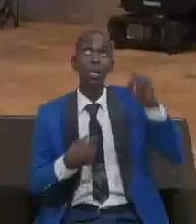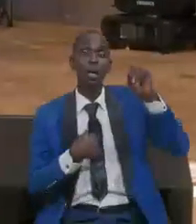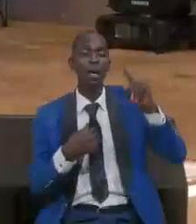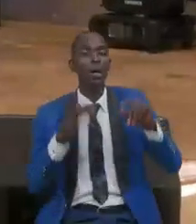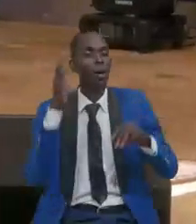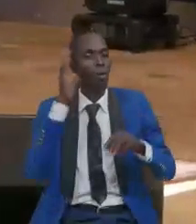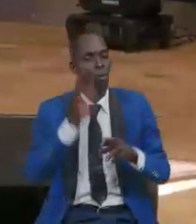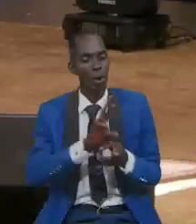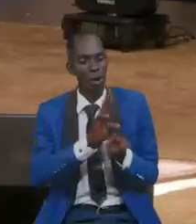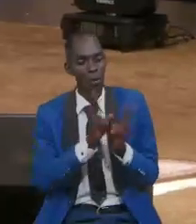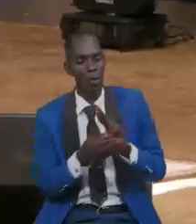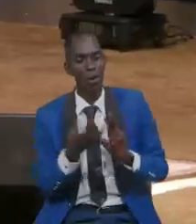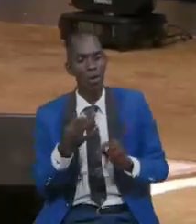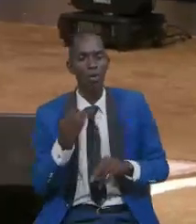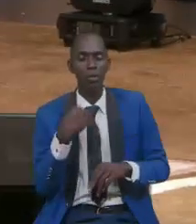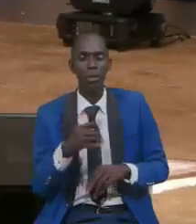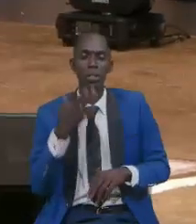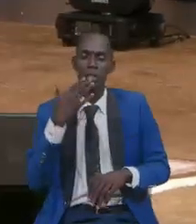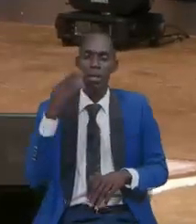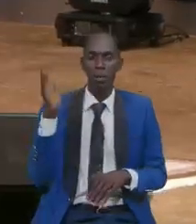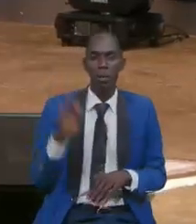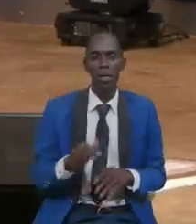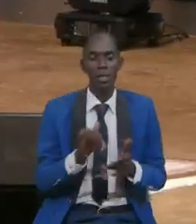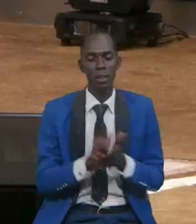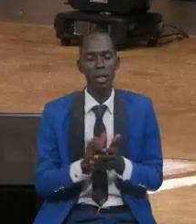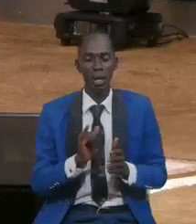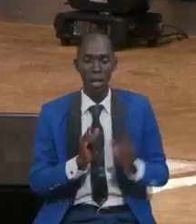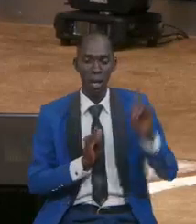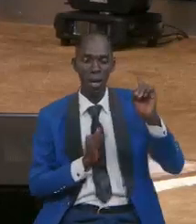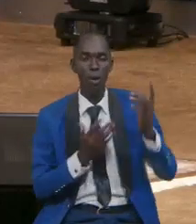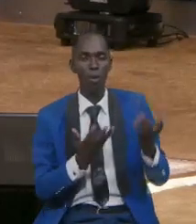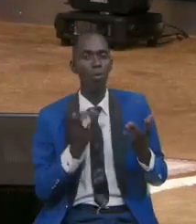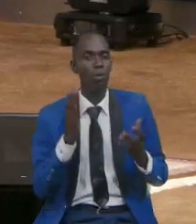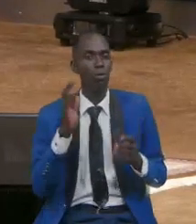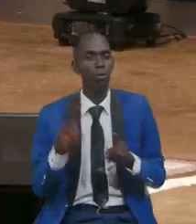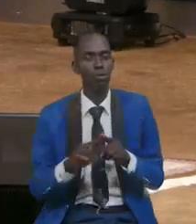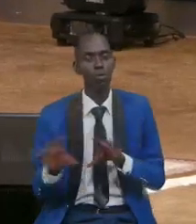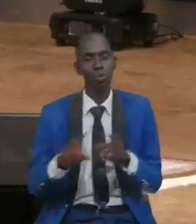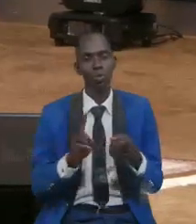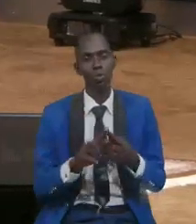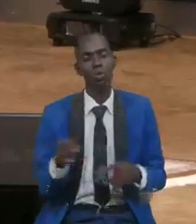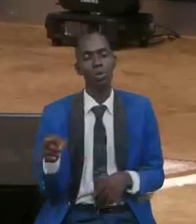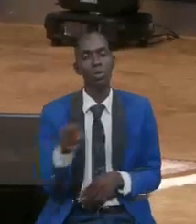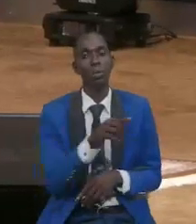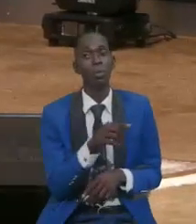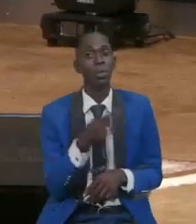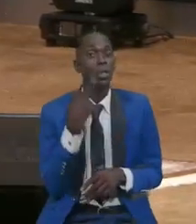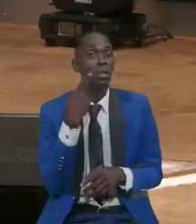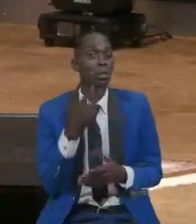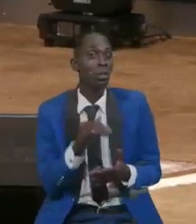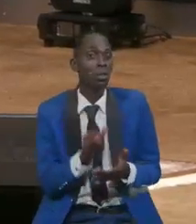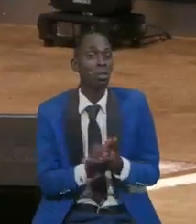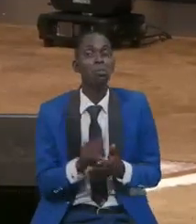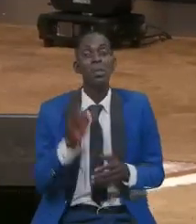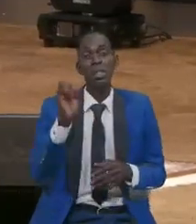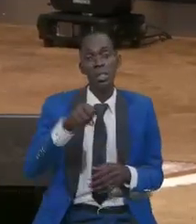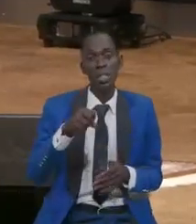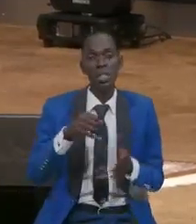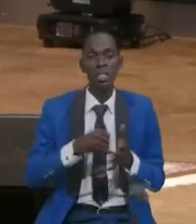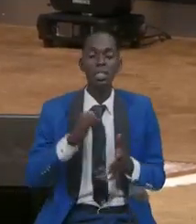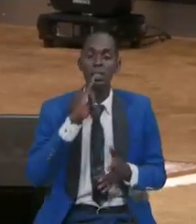I thought I will do unto them. He says, have not, even though it's a decree from